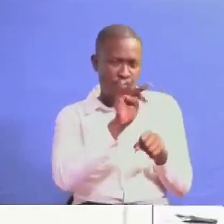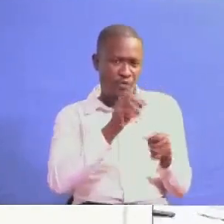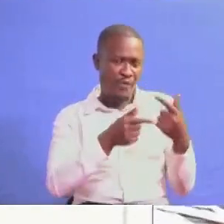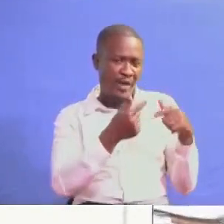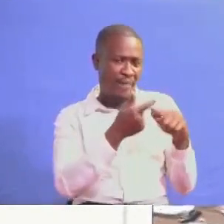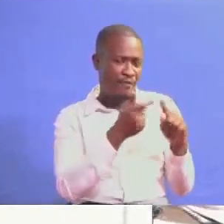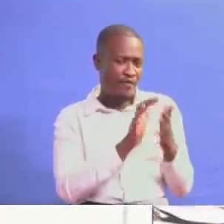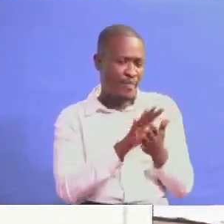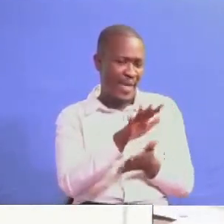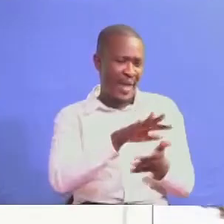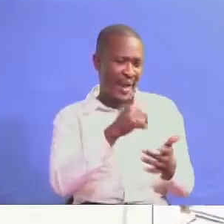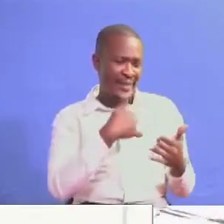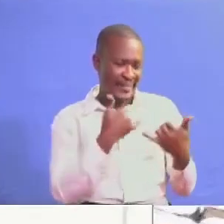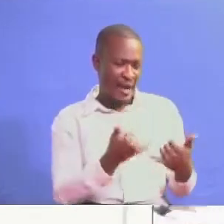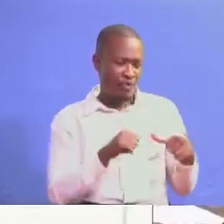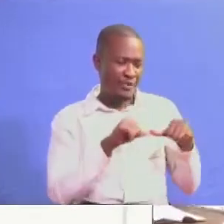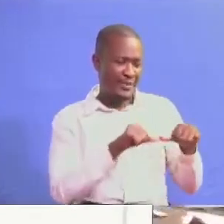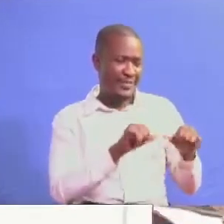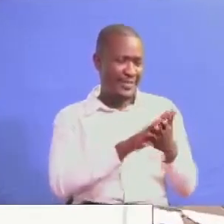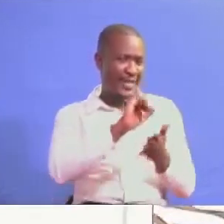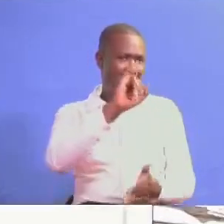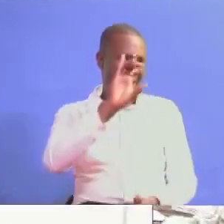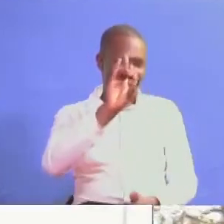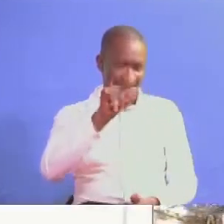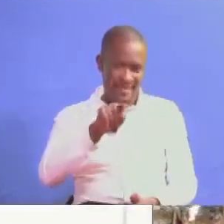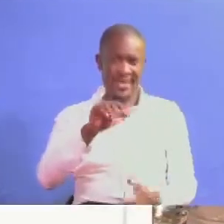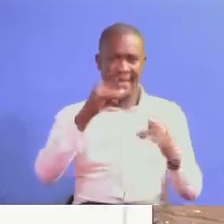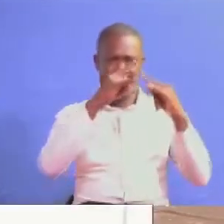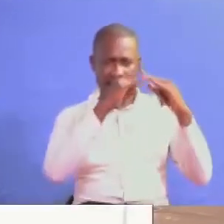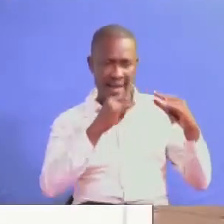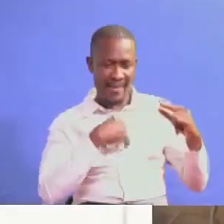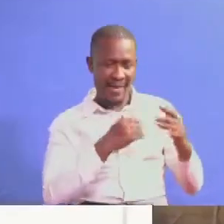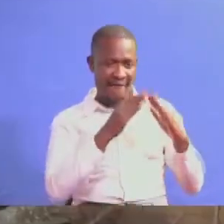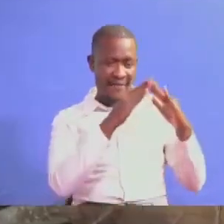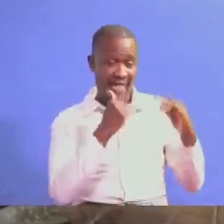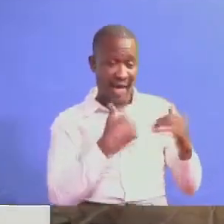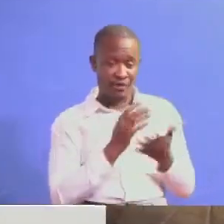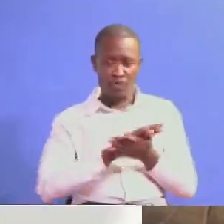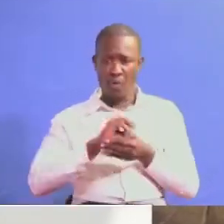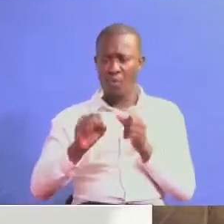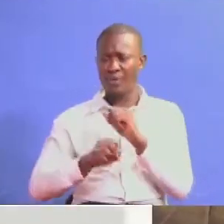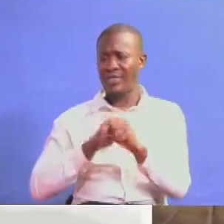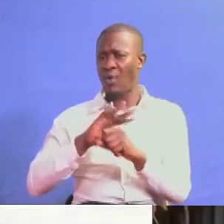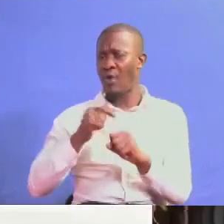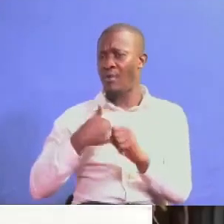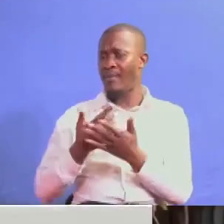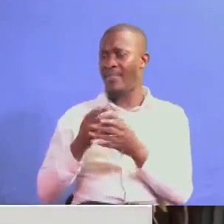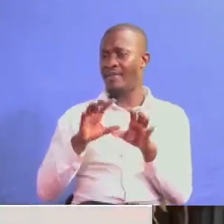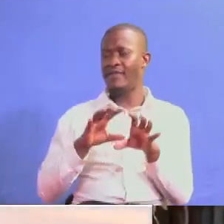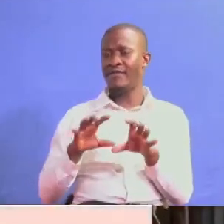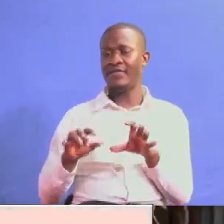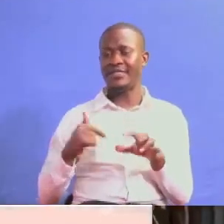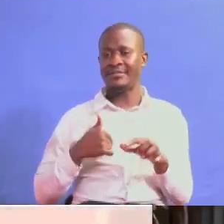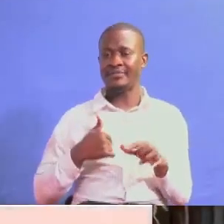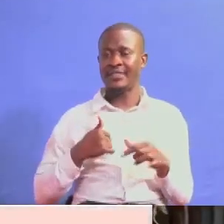the surrounding and currently live in IDP camps after their houses were washed away by floods and the houses of those living in riparian